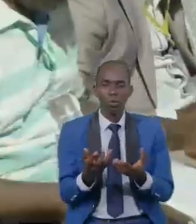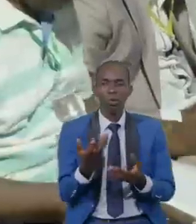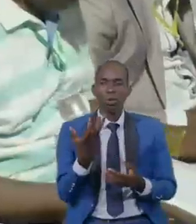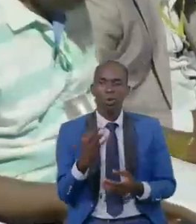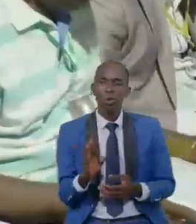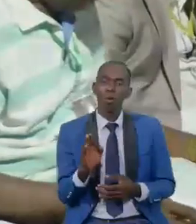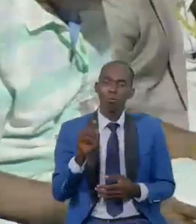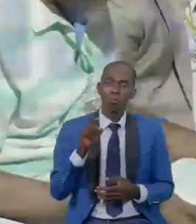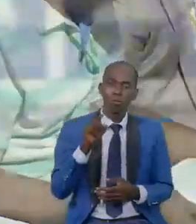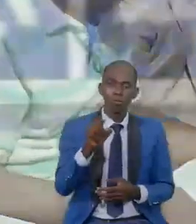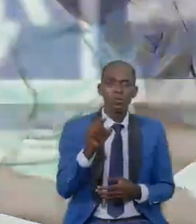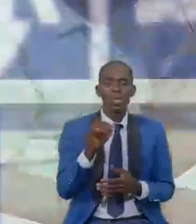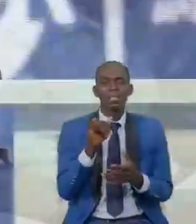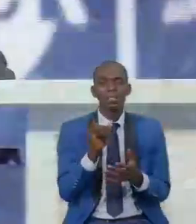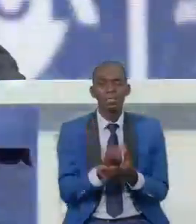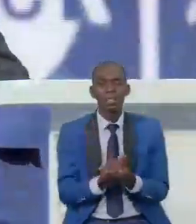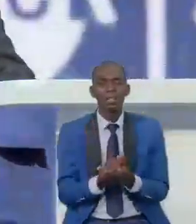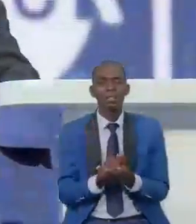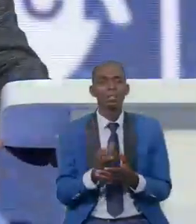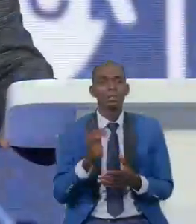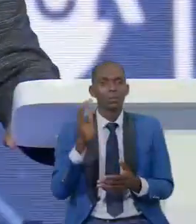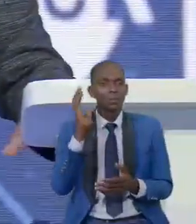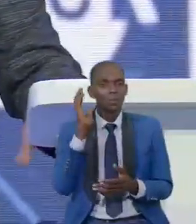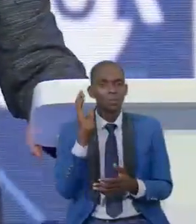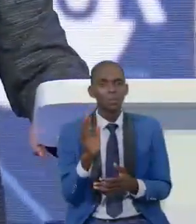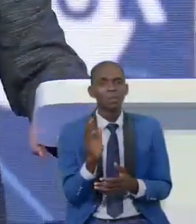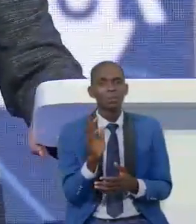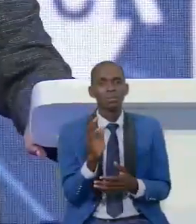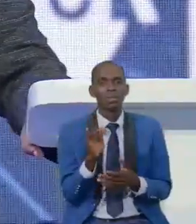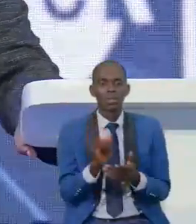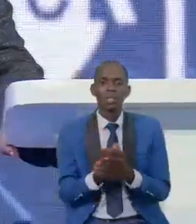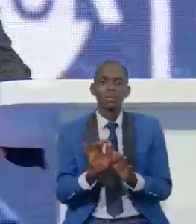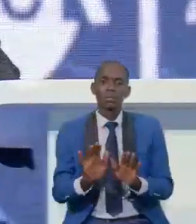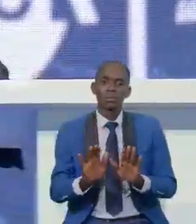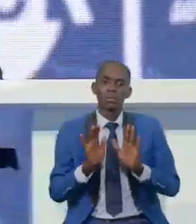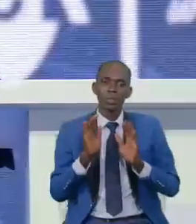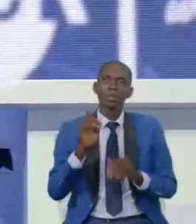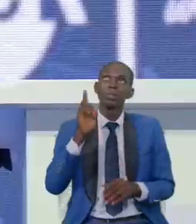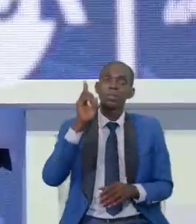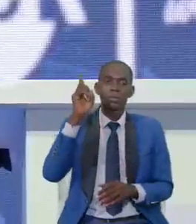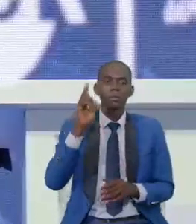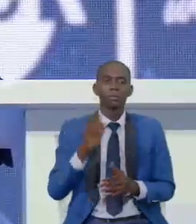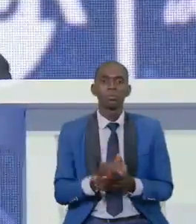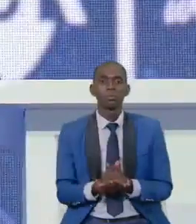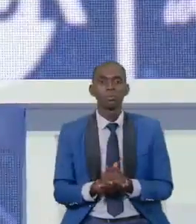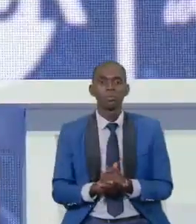him that of them that fear him.